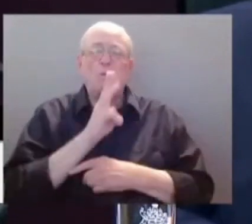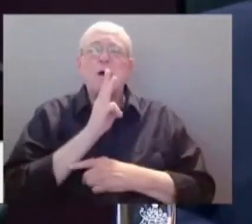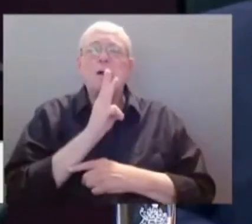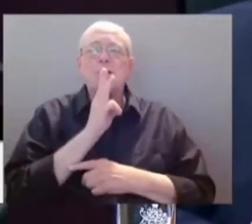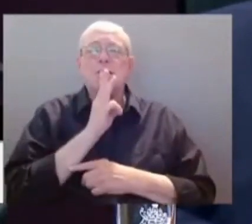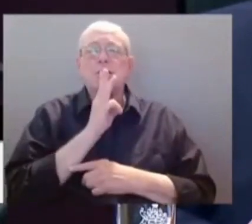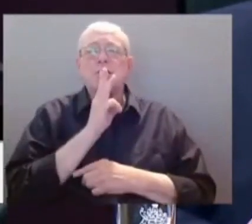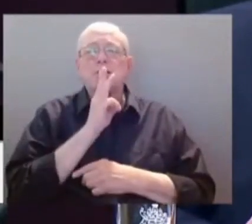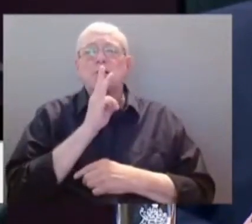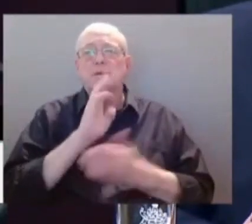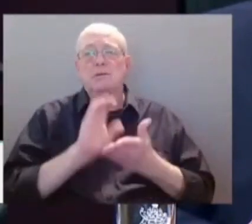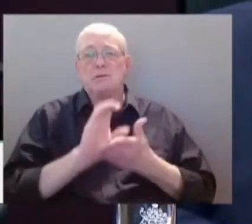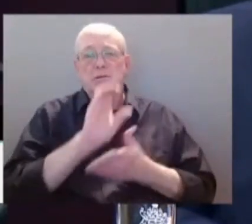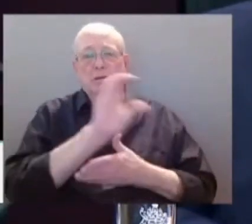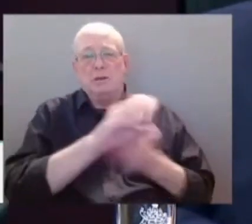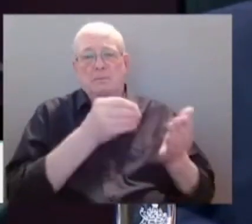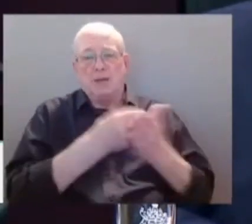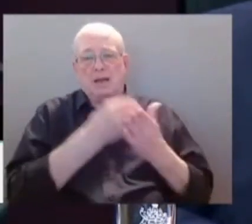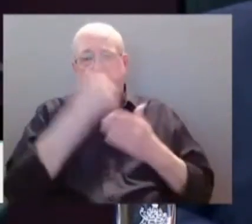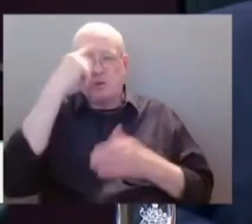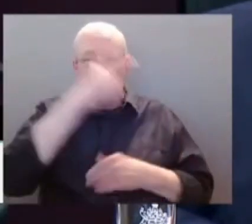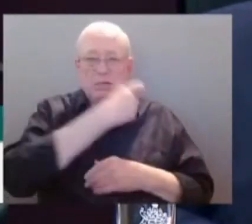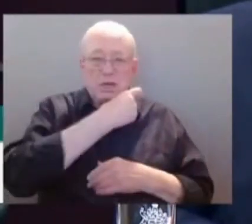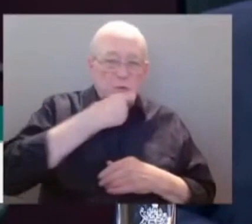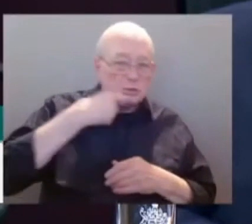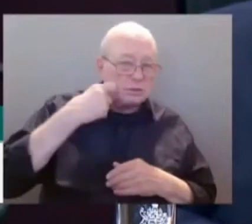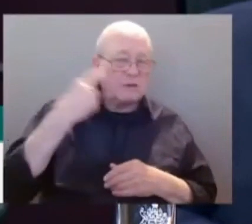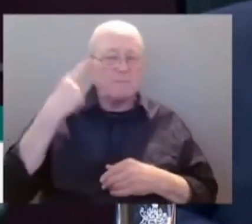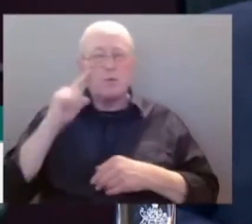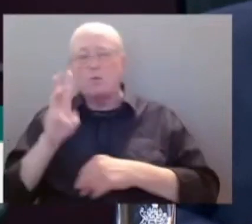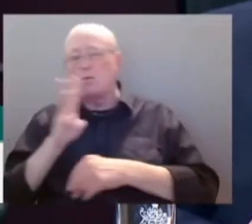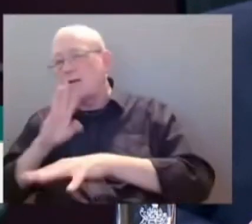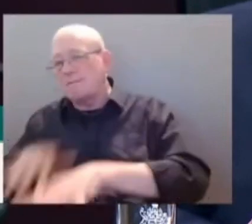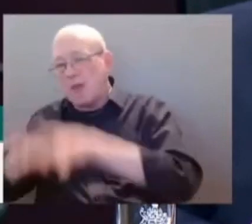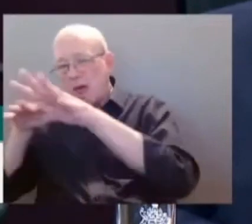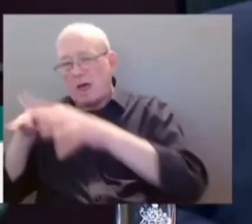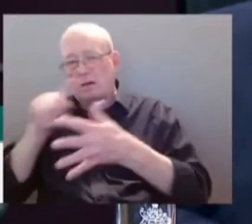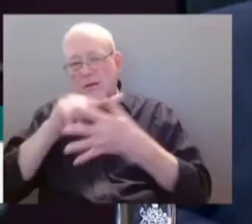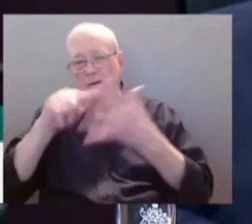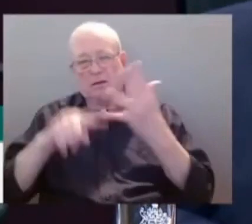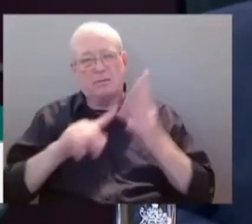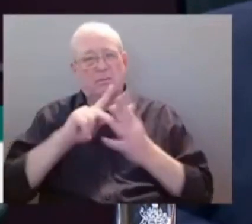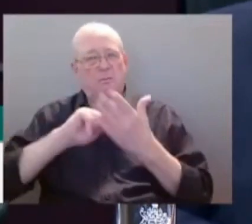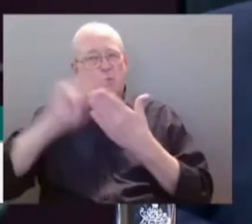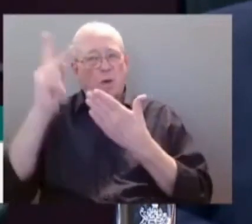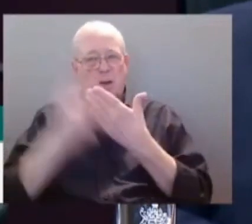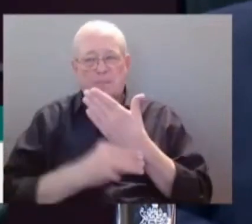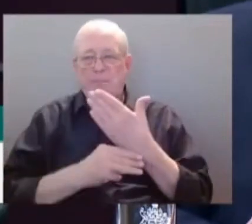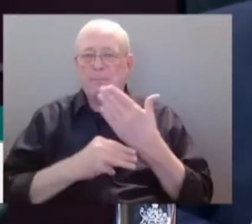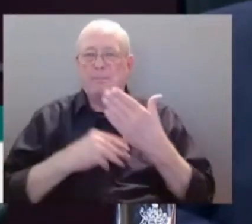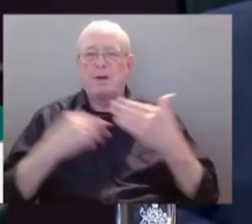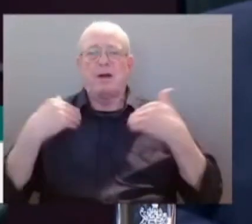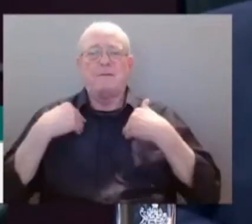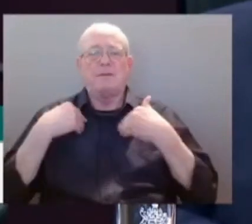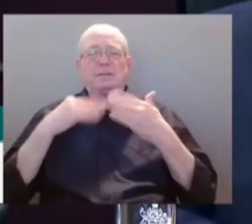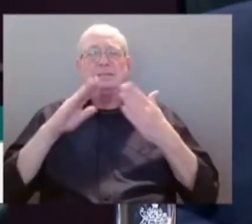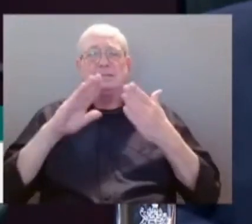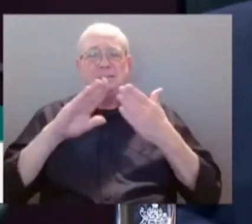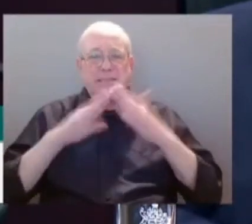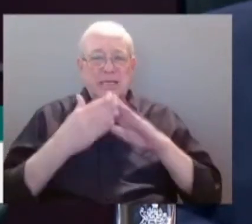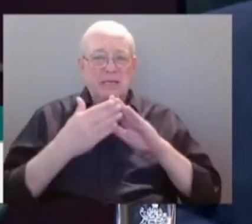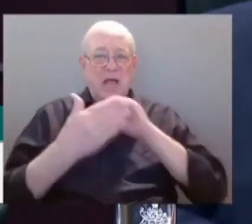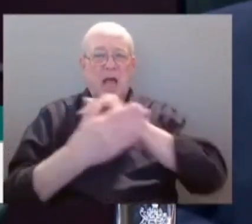our drought and flood protection program that municipalities, First Nations, and community groups can access to make sure that they have